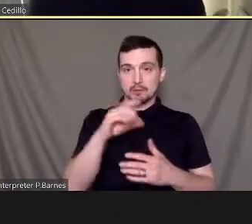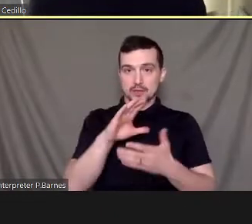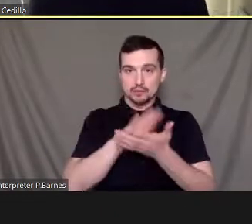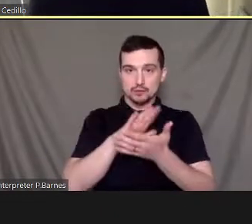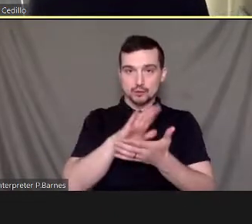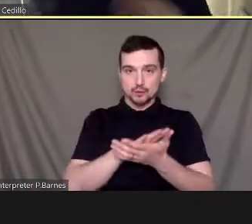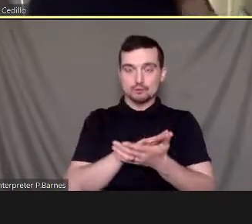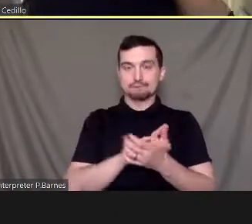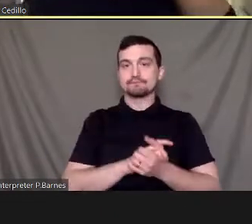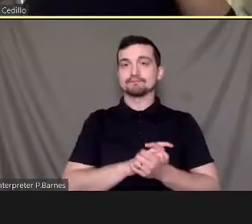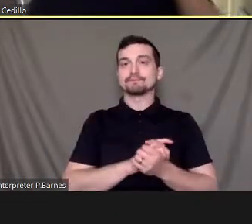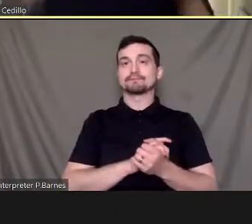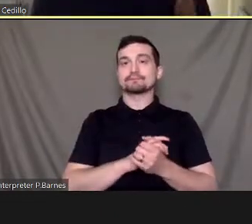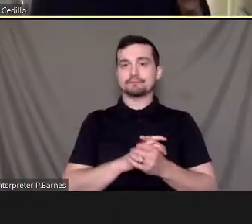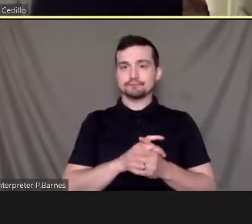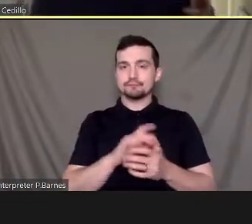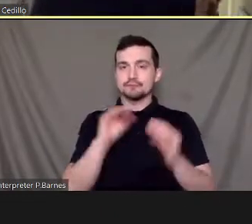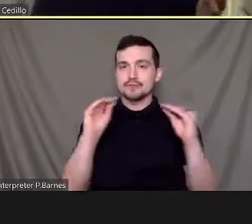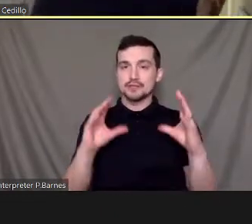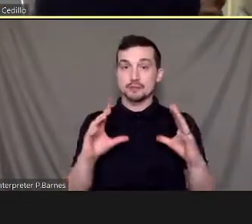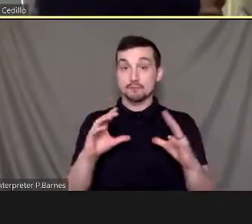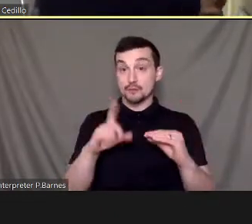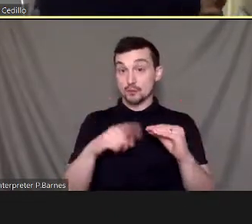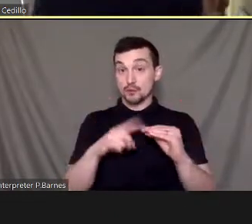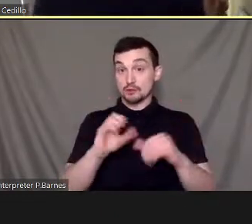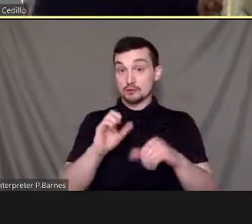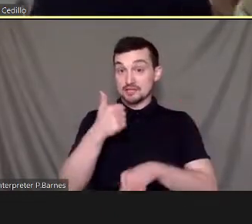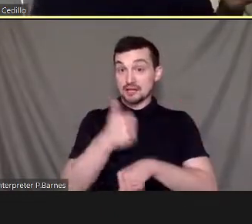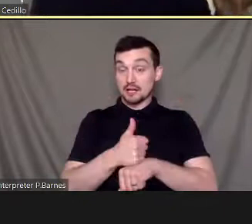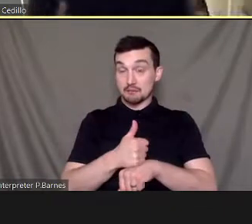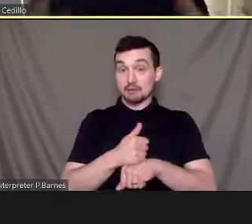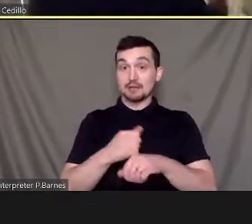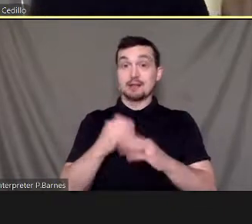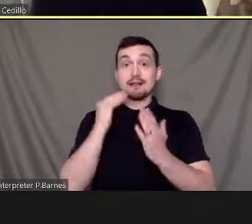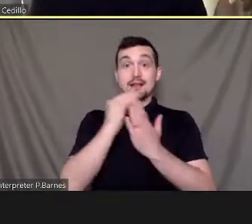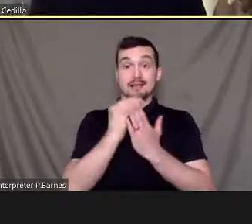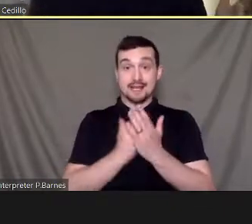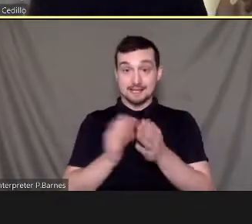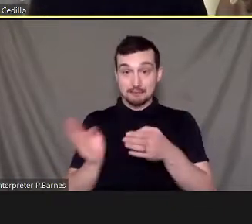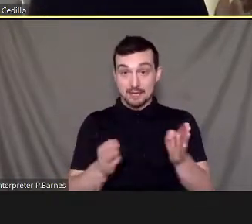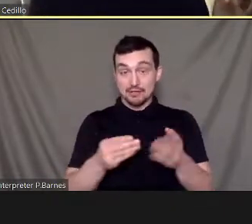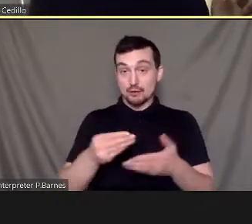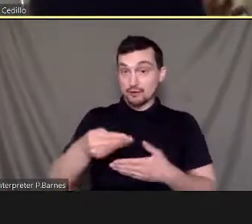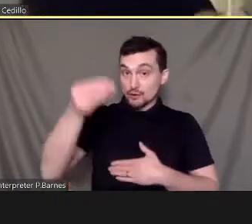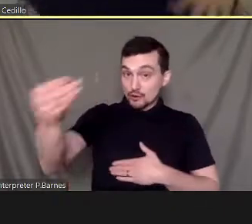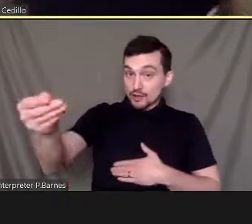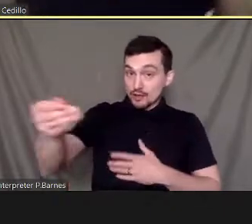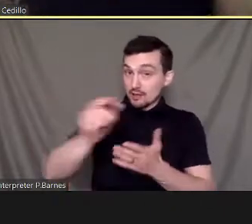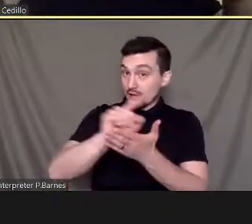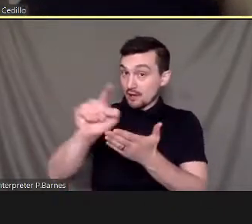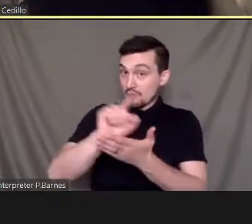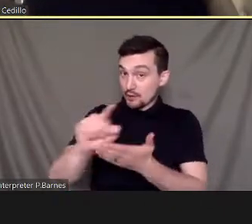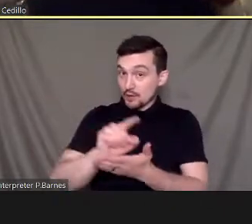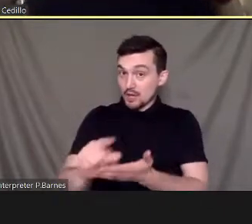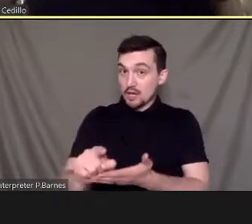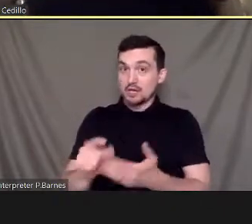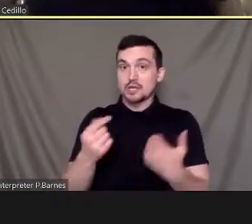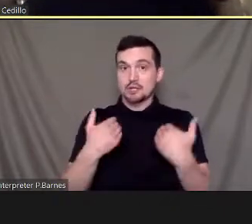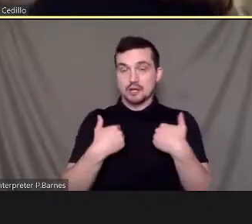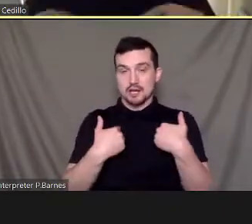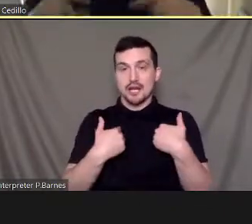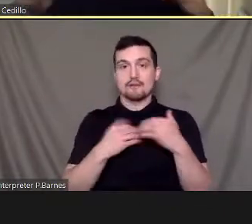setup. When you do lesson plans, which you have to turn in every week, you have your basic